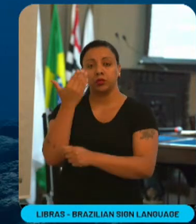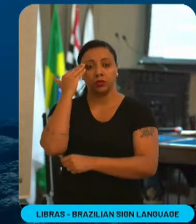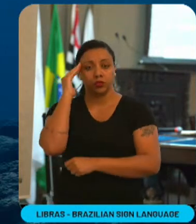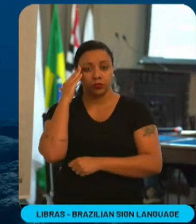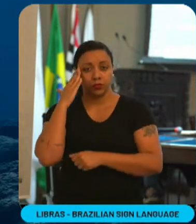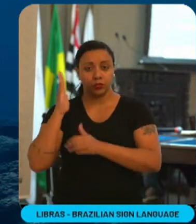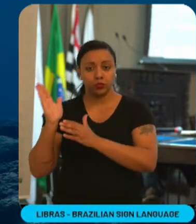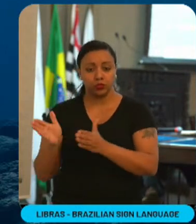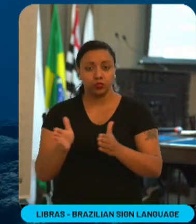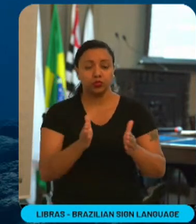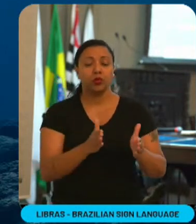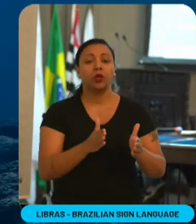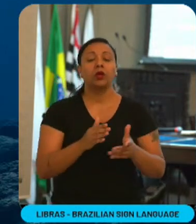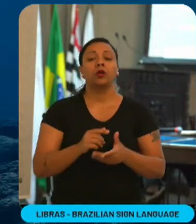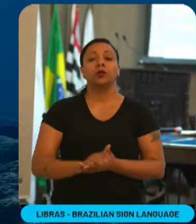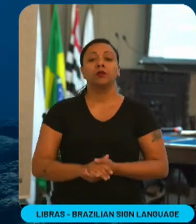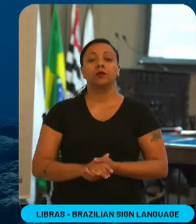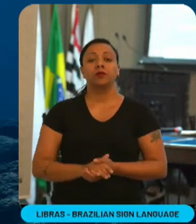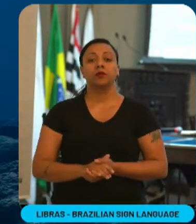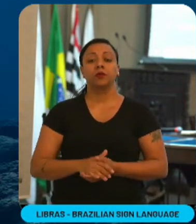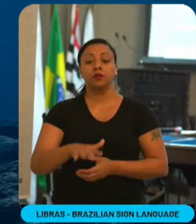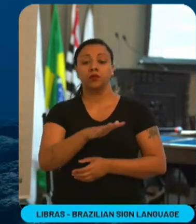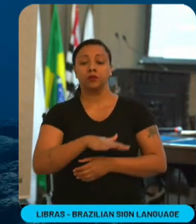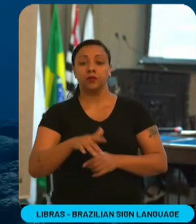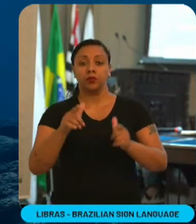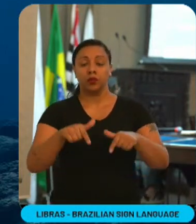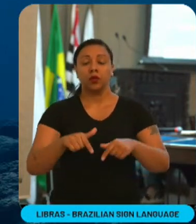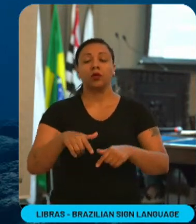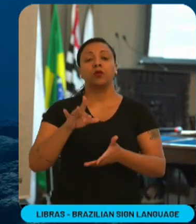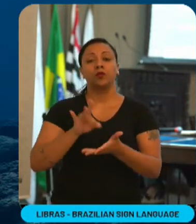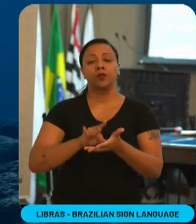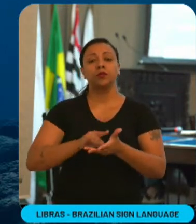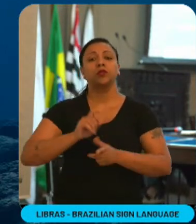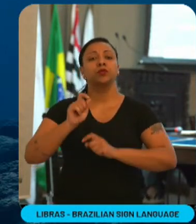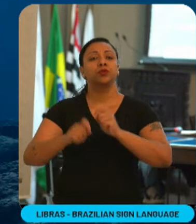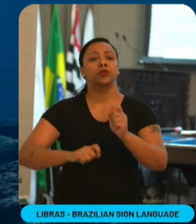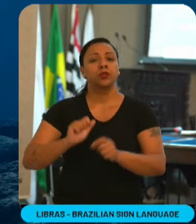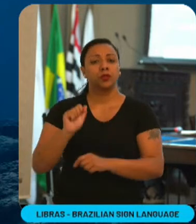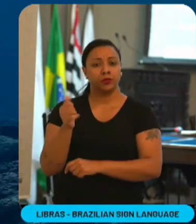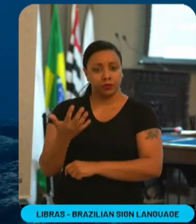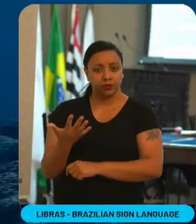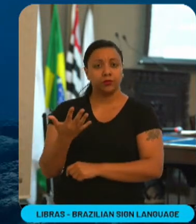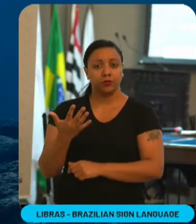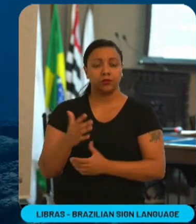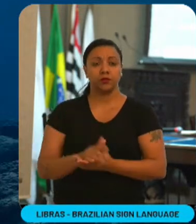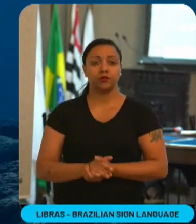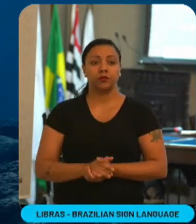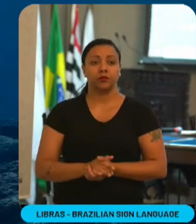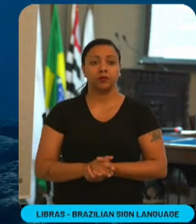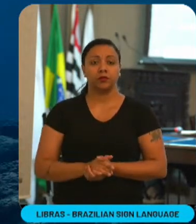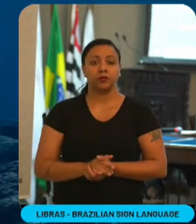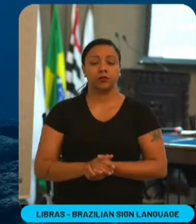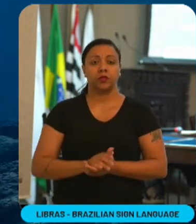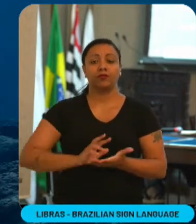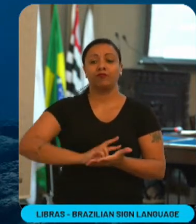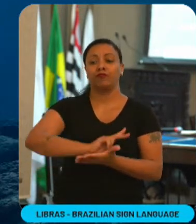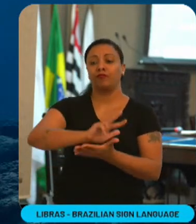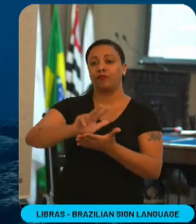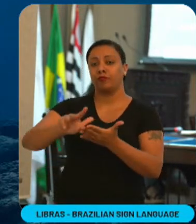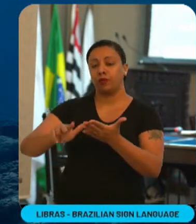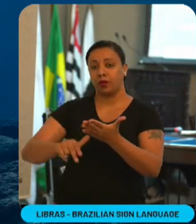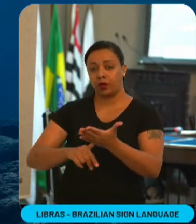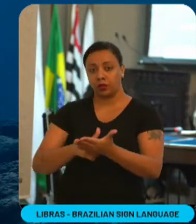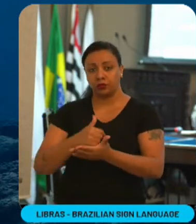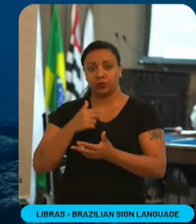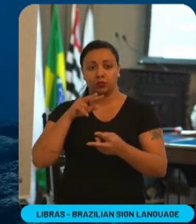whole understanding, passing through everything they said in the local sphere? Well, what happens? There are